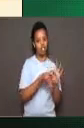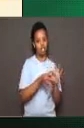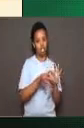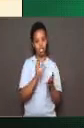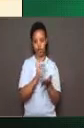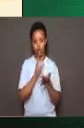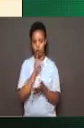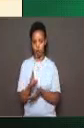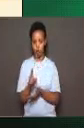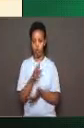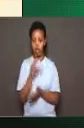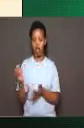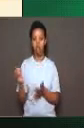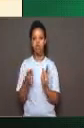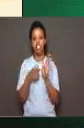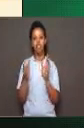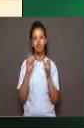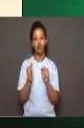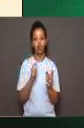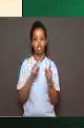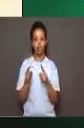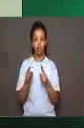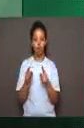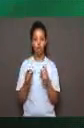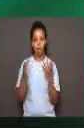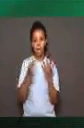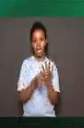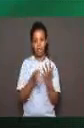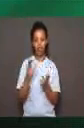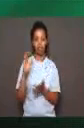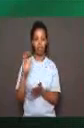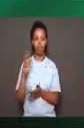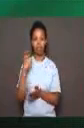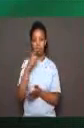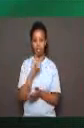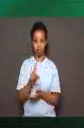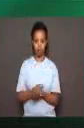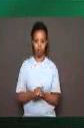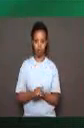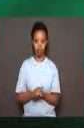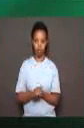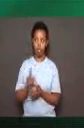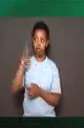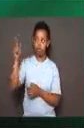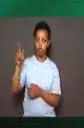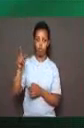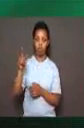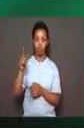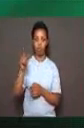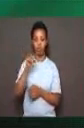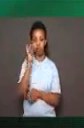can also be shown in a ring form. This is a diagram of